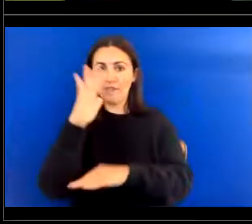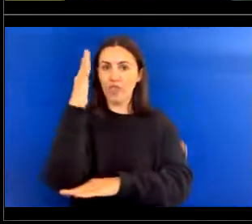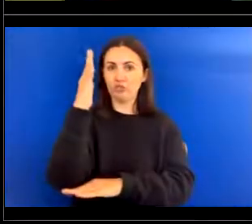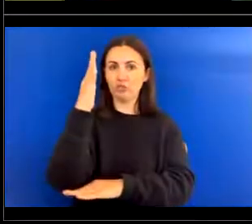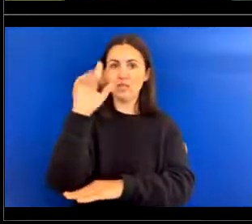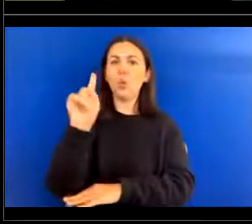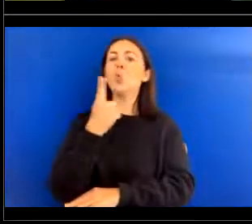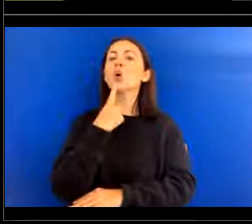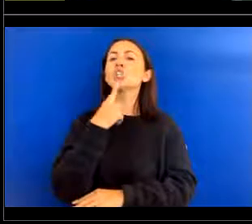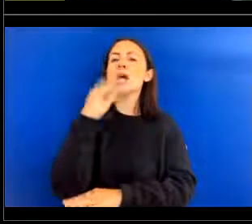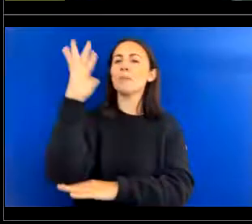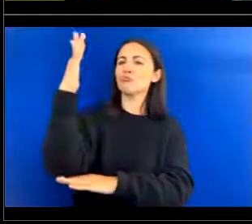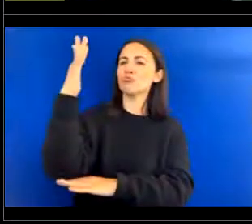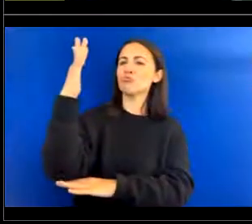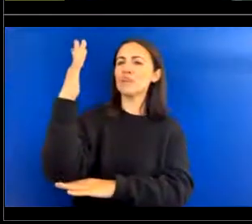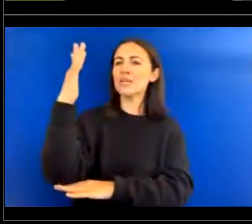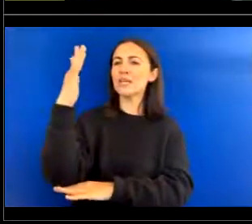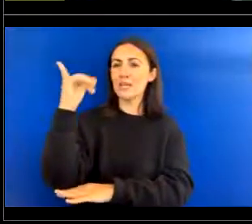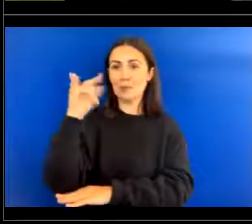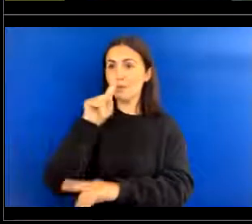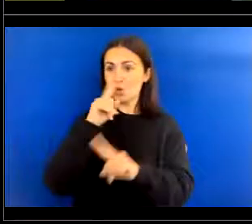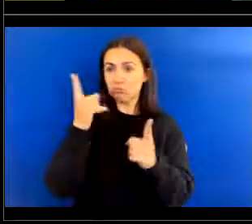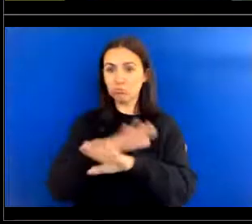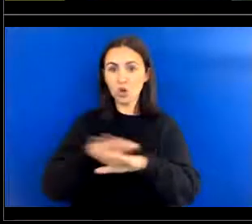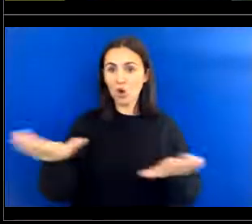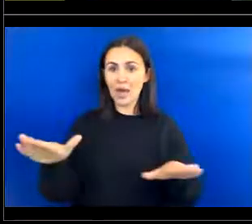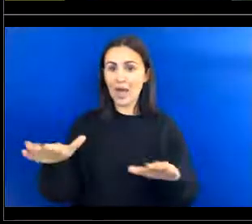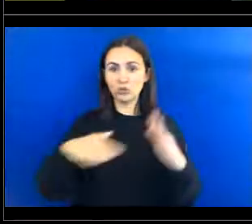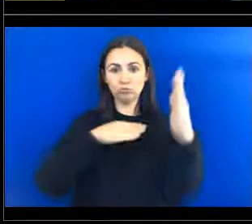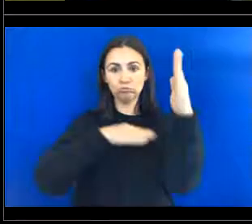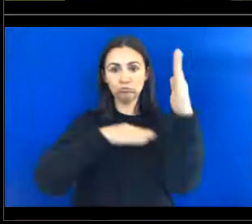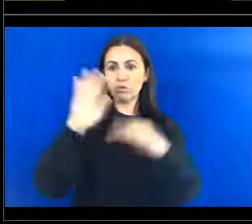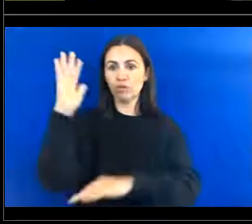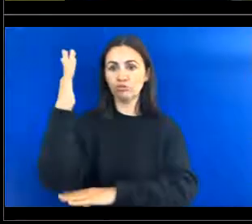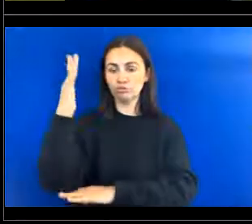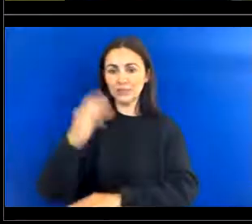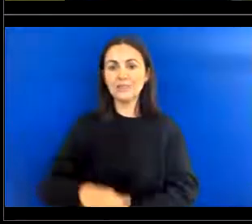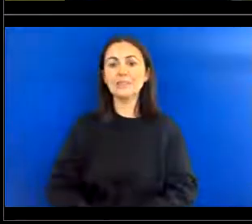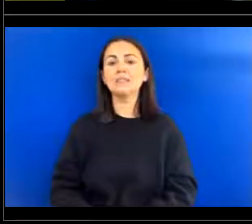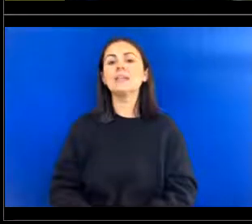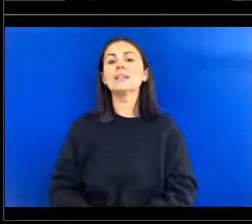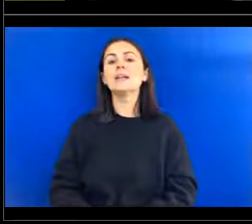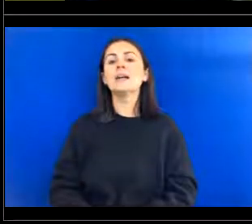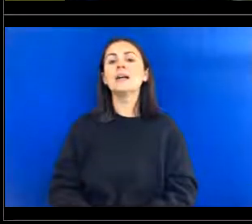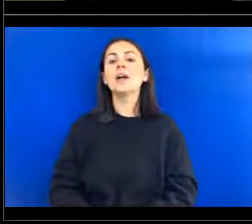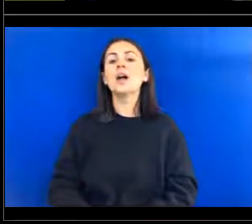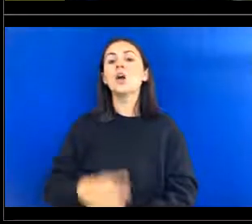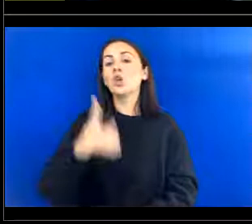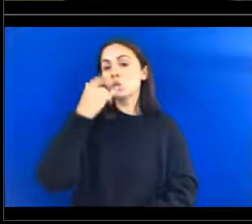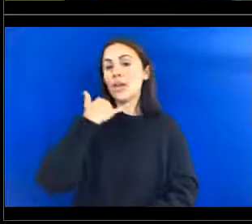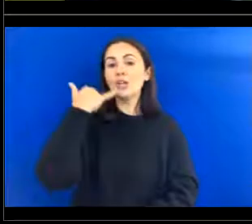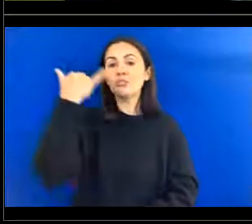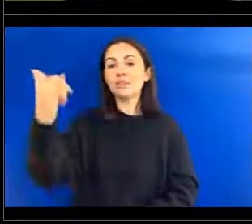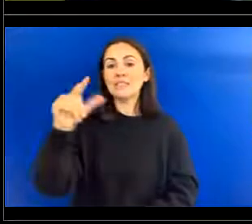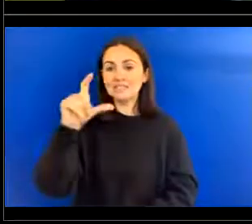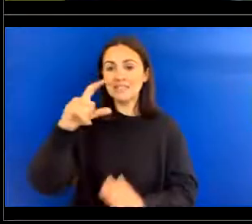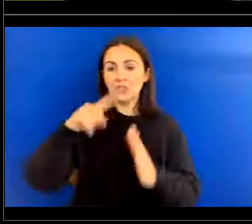the CJC. And as a last resort, they could seek an order from the Land and Environment